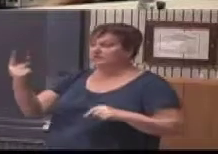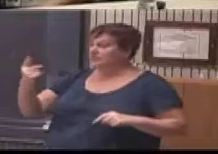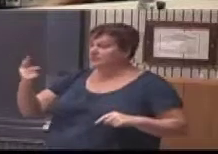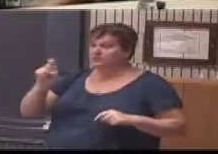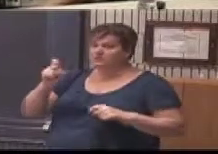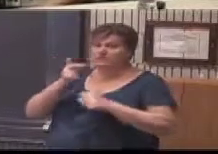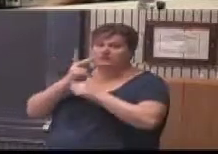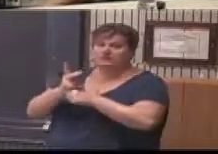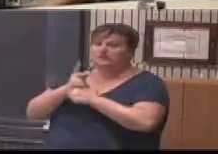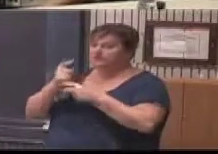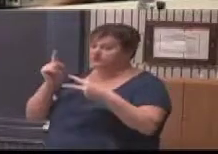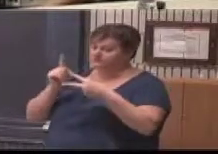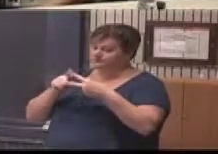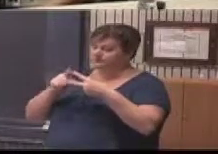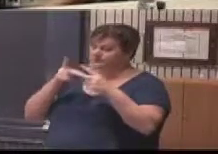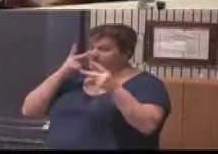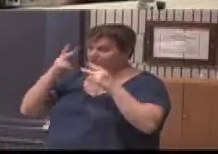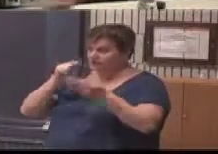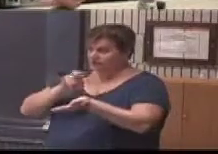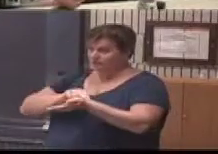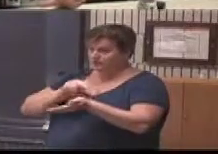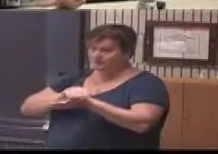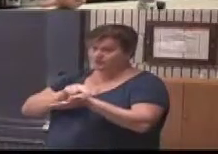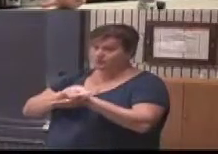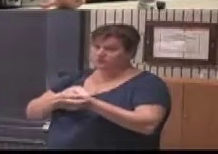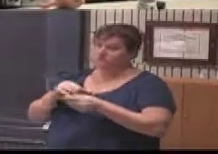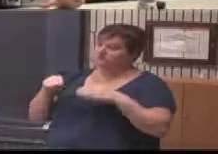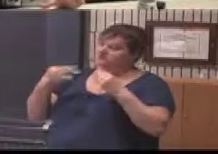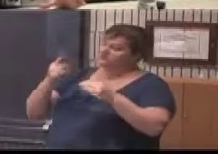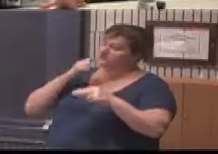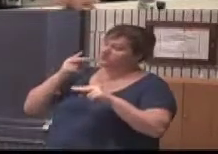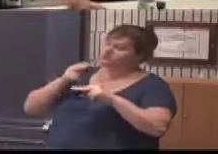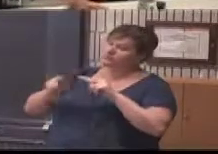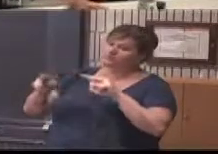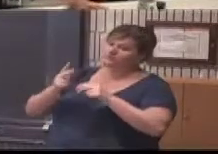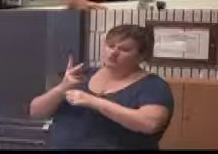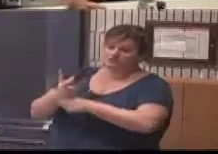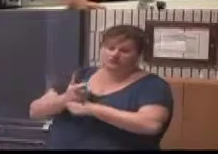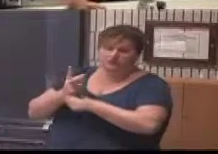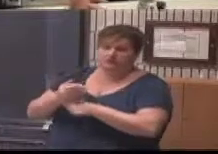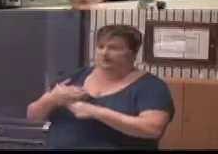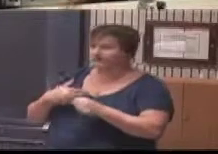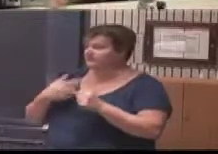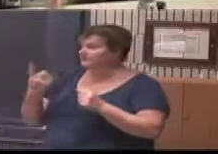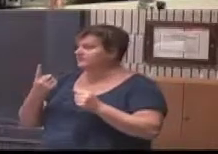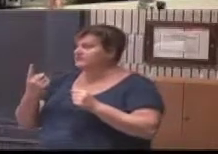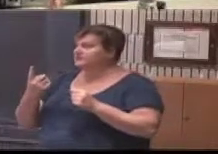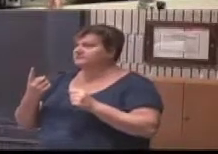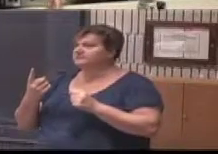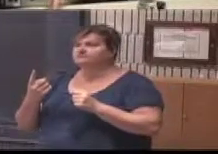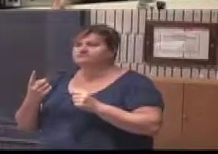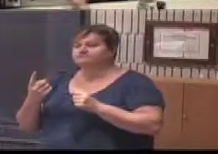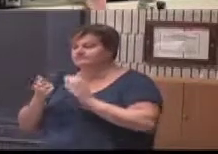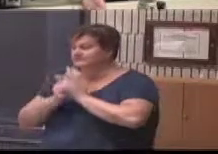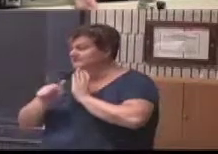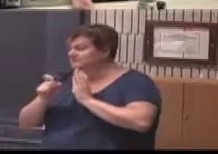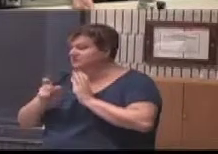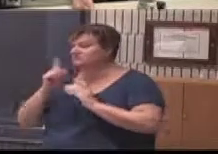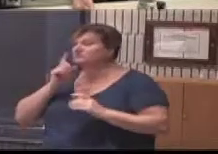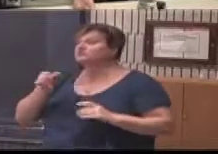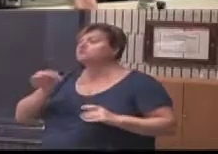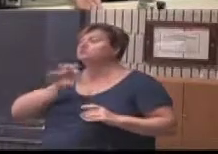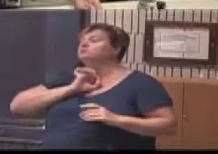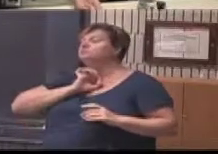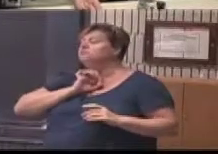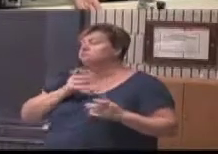care. A visiting nurse might provide a short amount of care if someone has a scalable need. You've just had a feeding tube, visiting nurse might